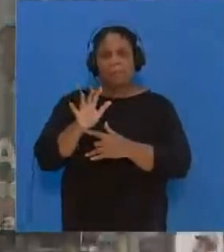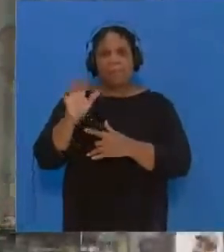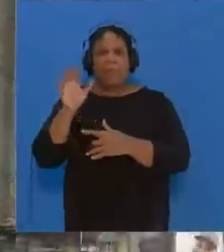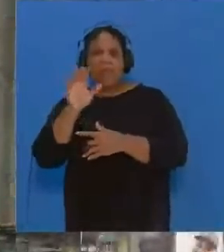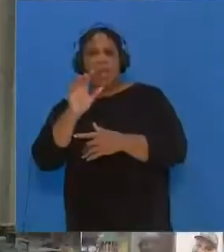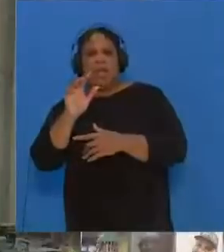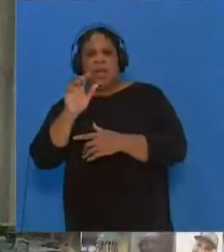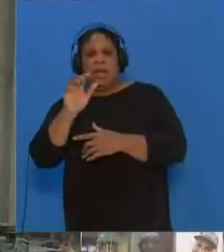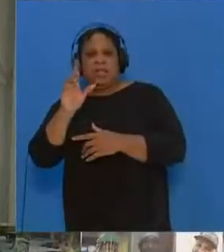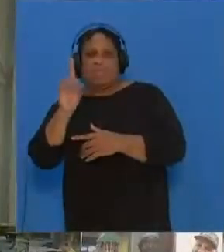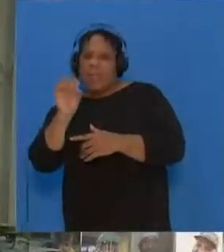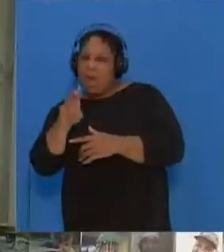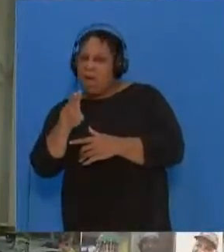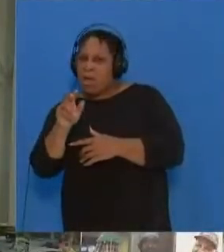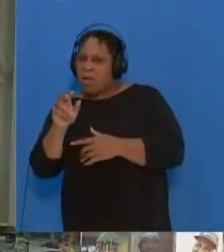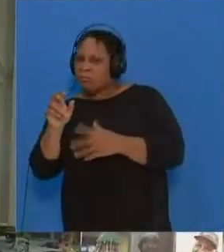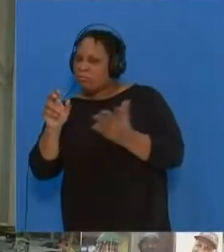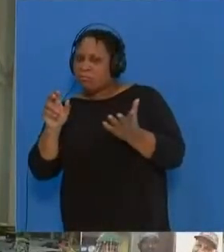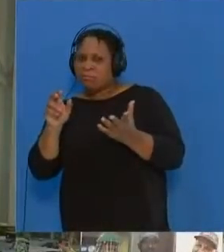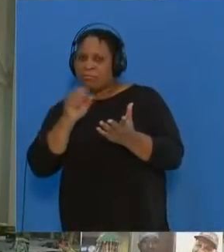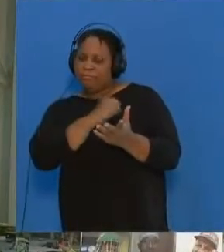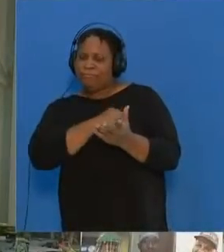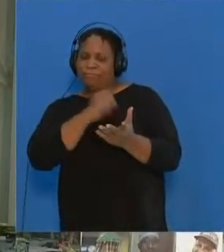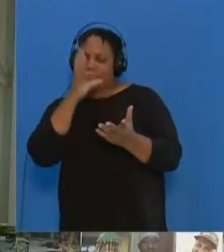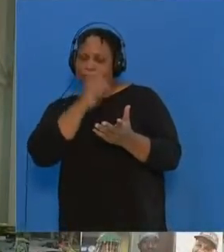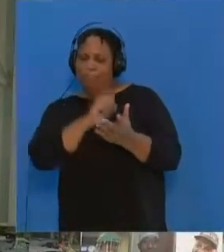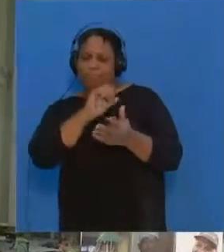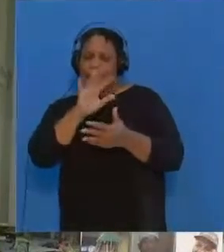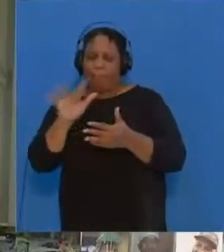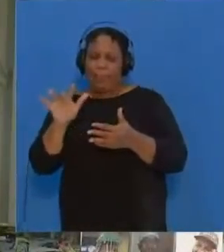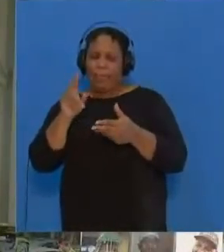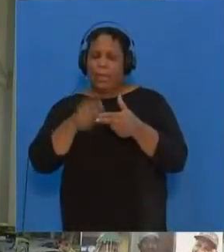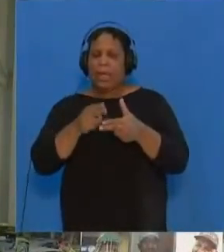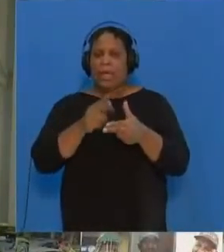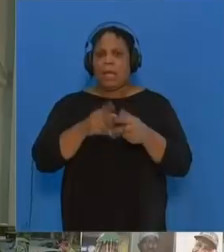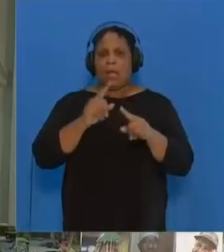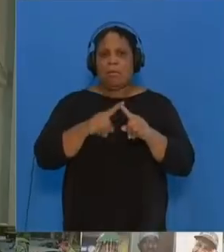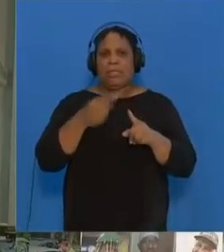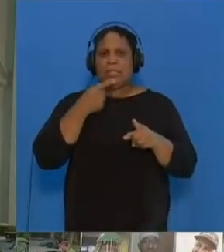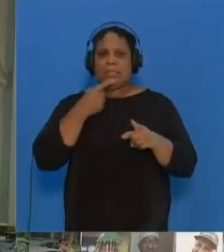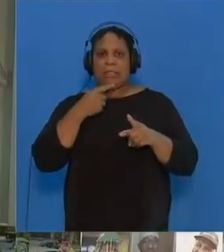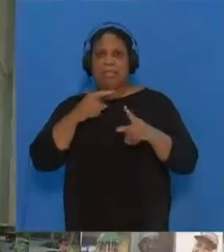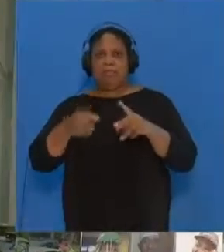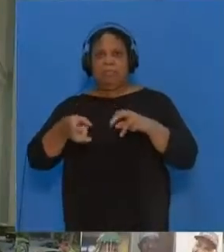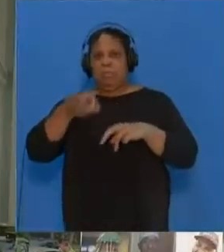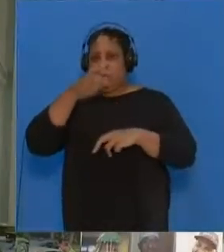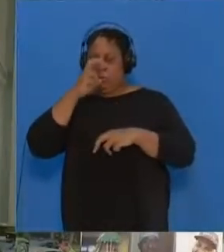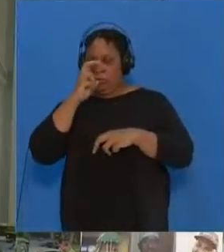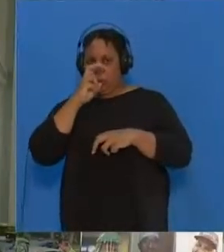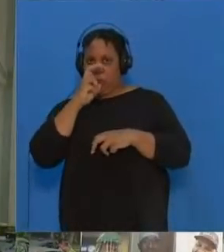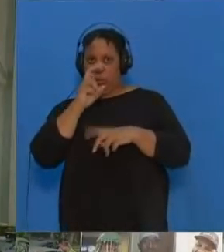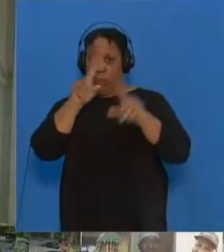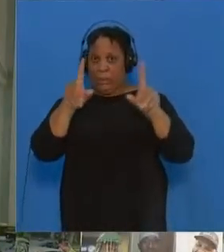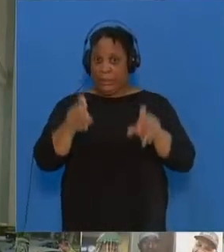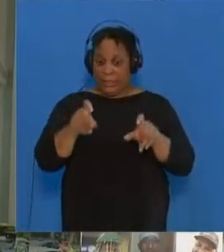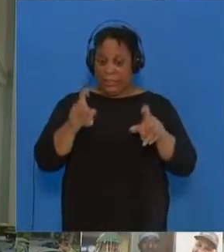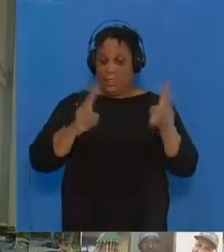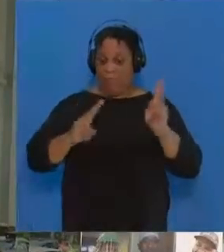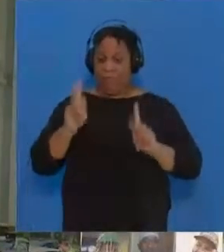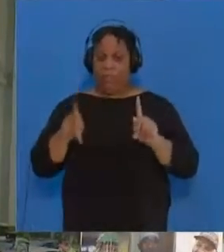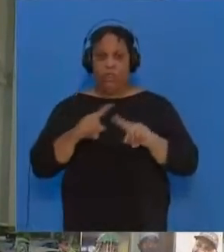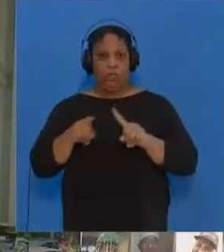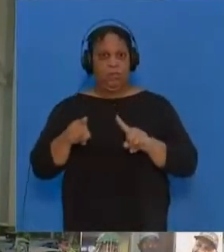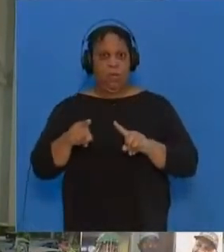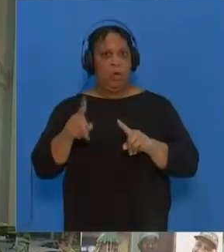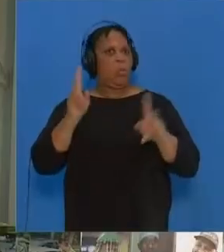government's plan for being the stringent in the world for testing of visitors. But when potential visitors call